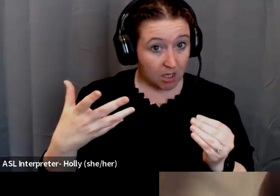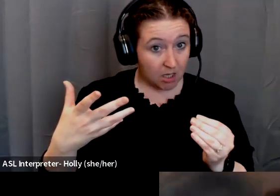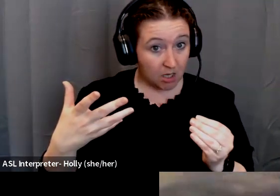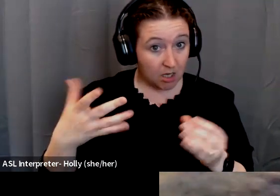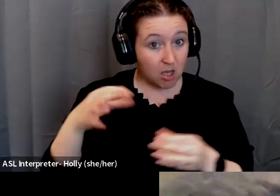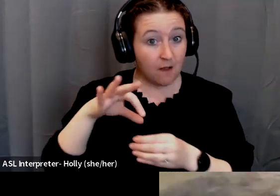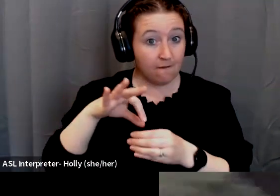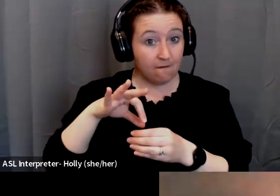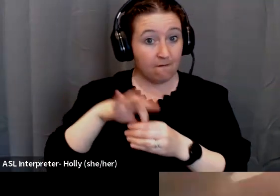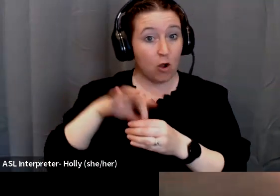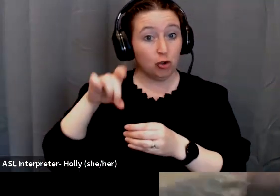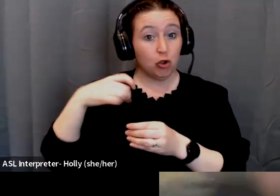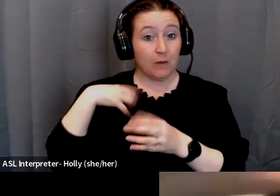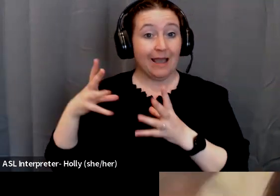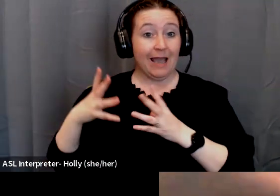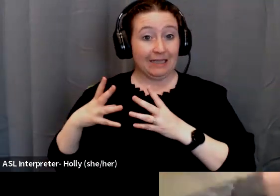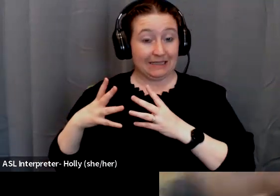should we adopt the amendment?